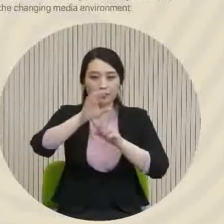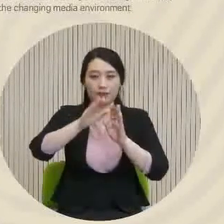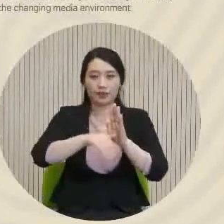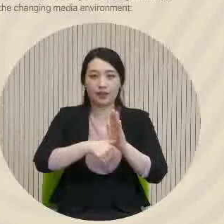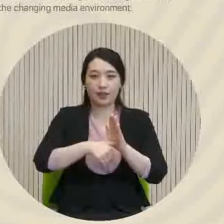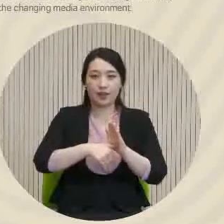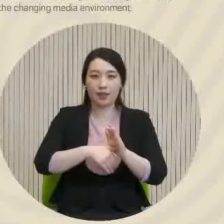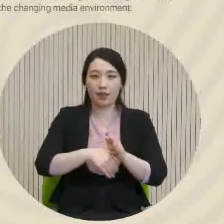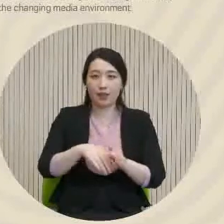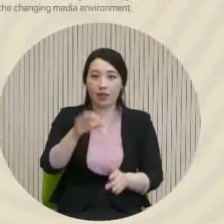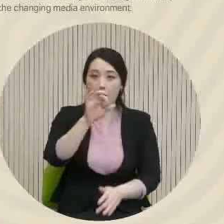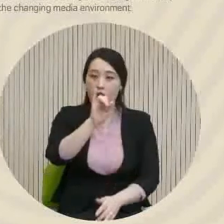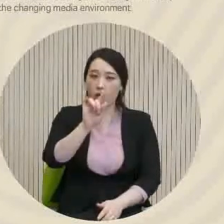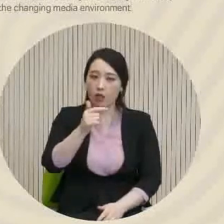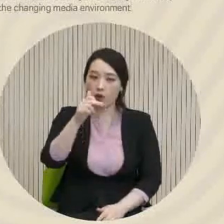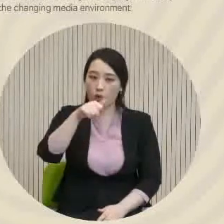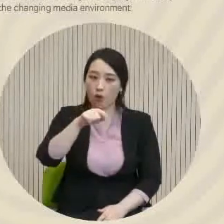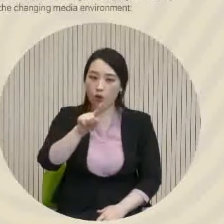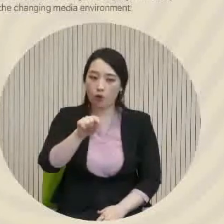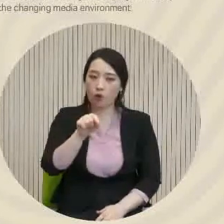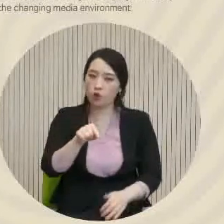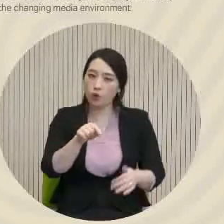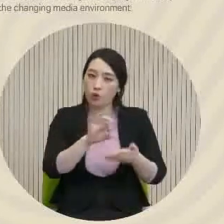And when we developed this program,